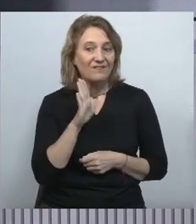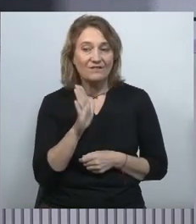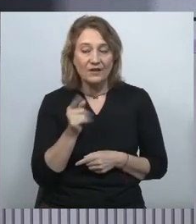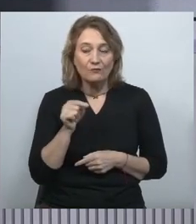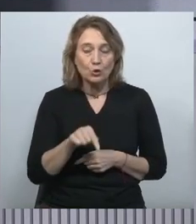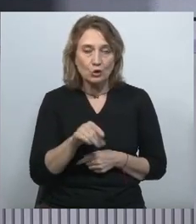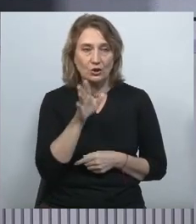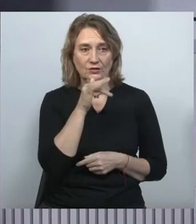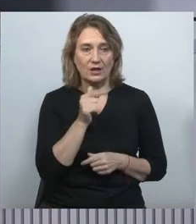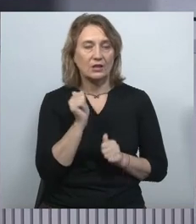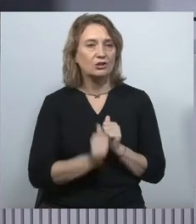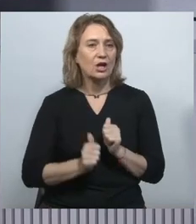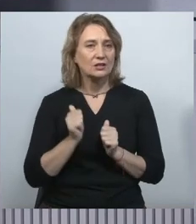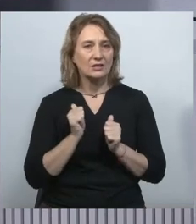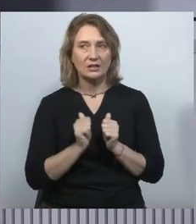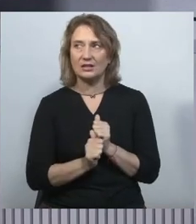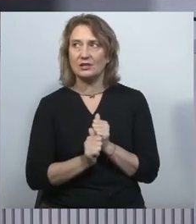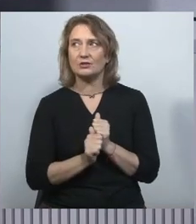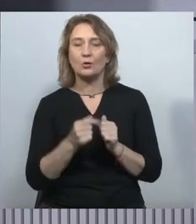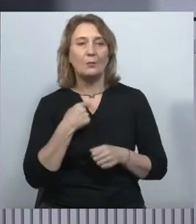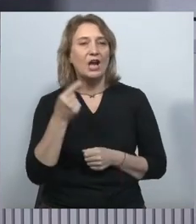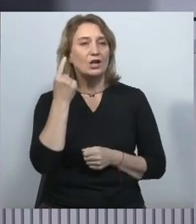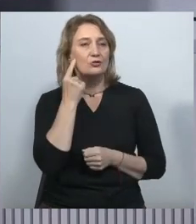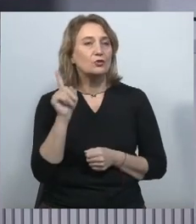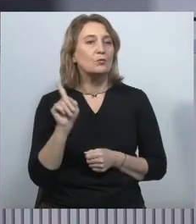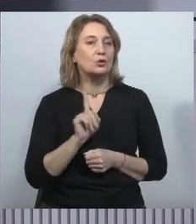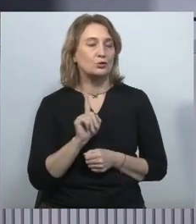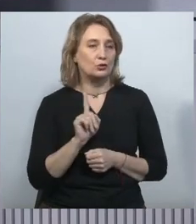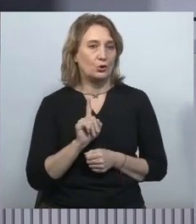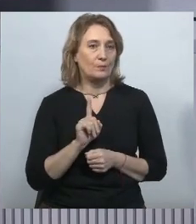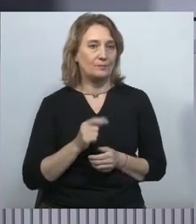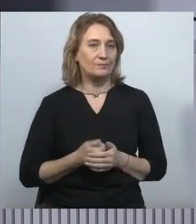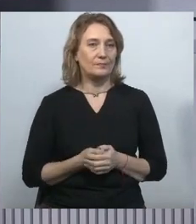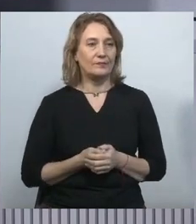same time, more often, we hear that